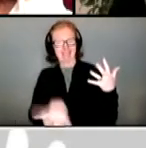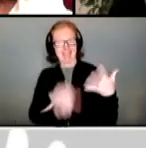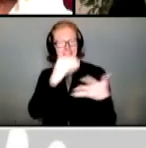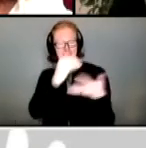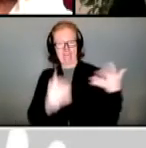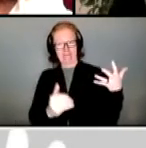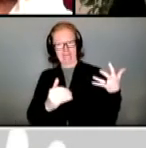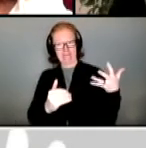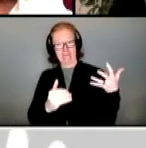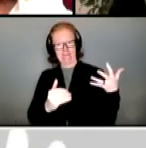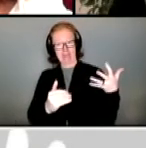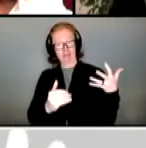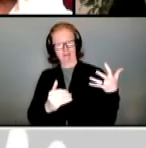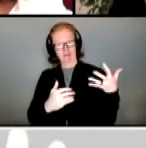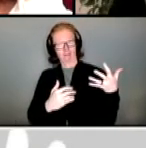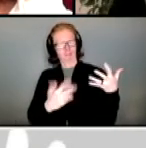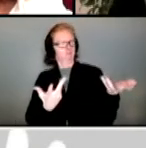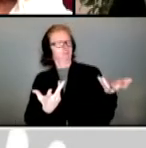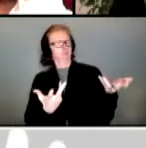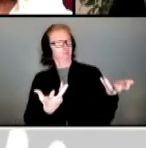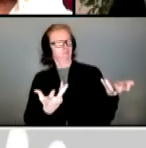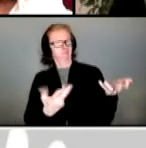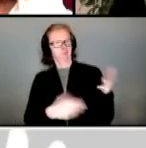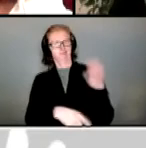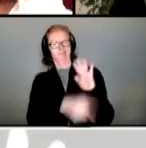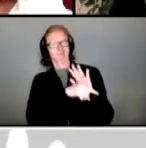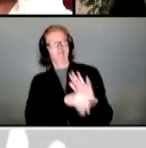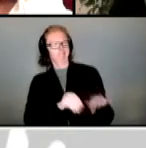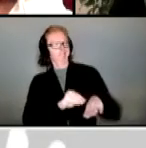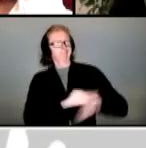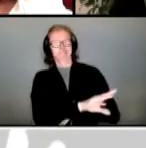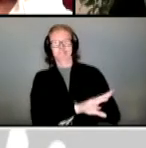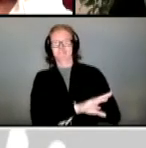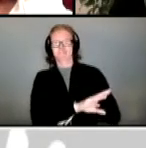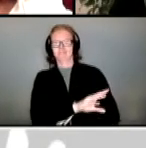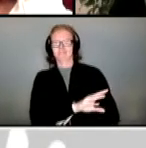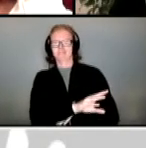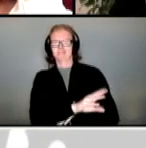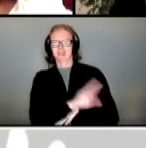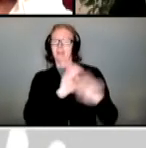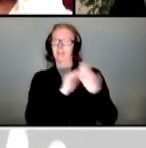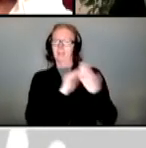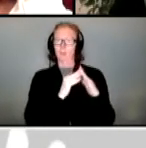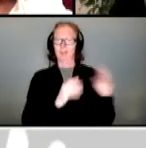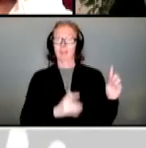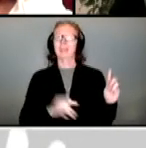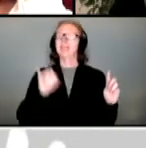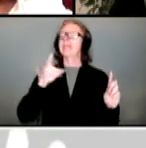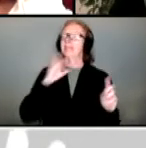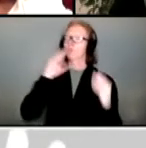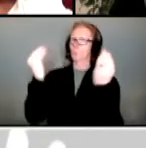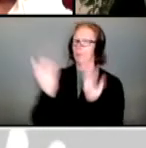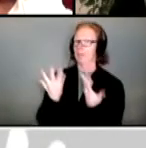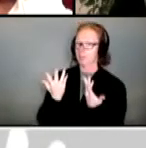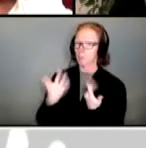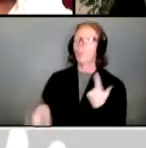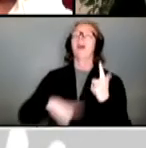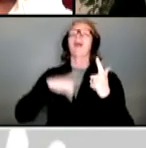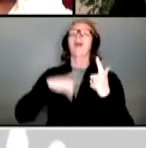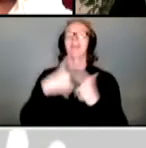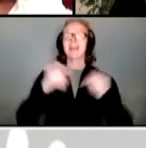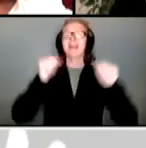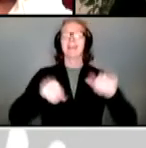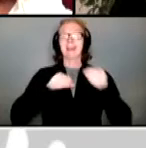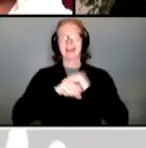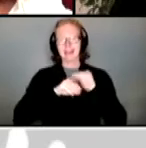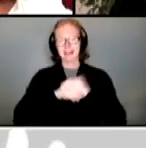maybe negates the public input. Well, if you educate us, then we know how to access, we know how to